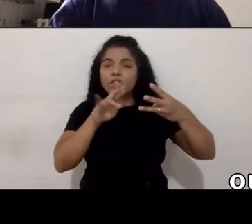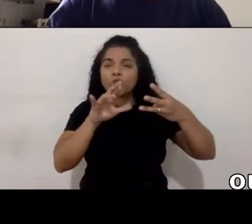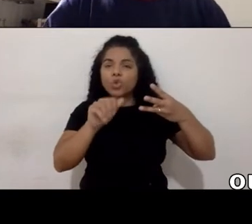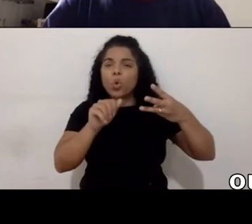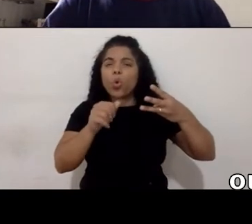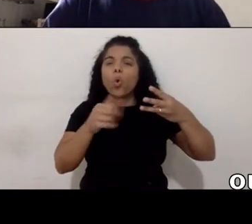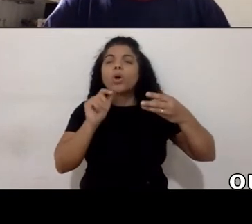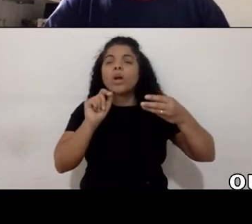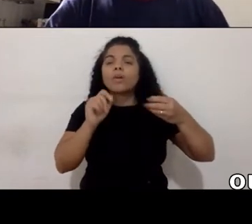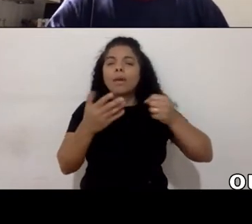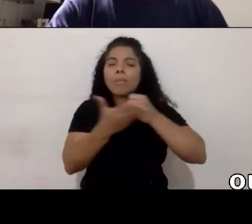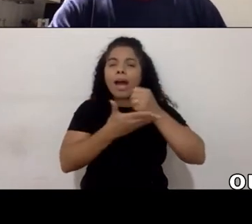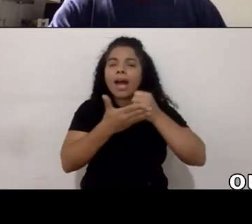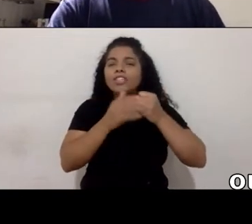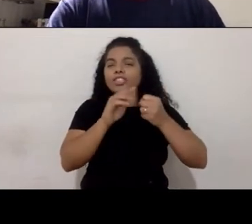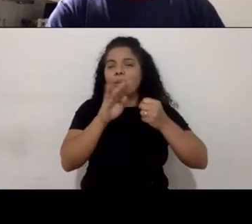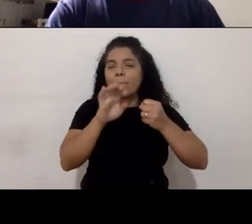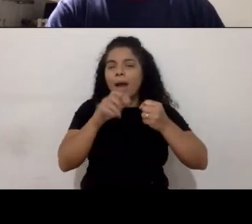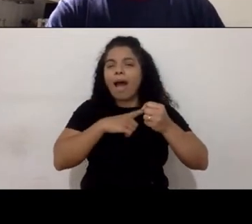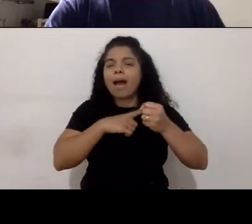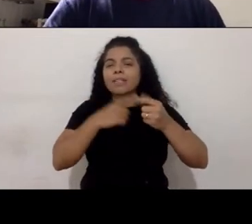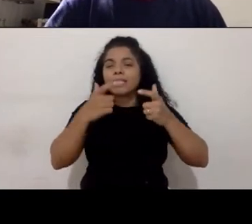cloud platform that you're using.